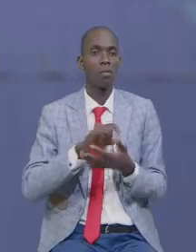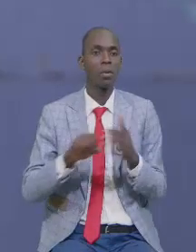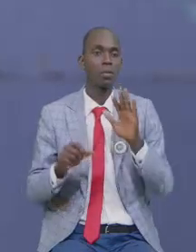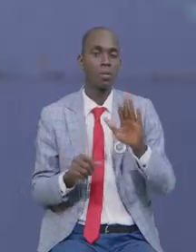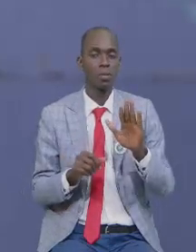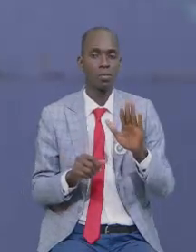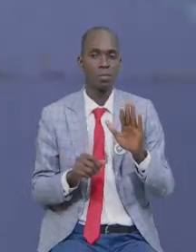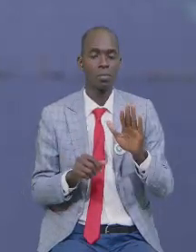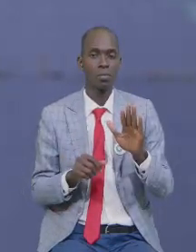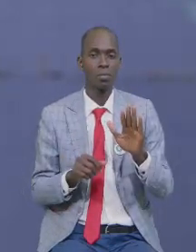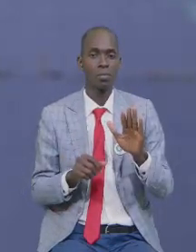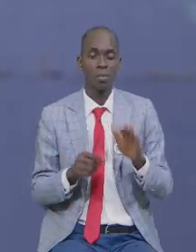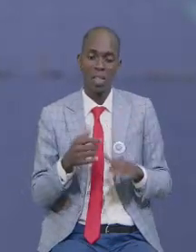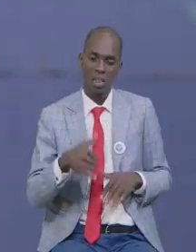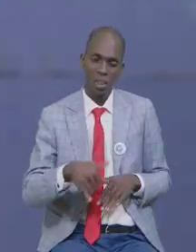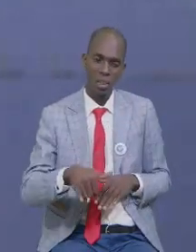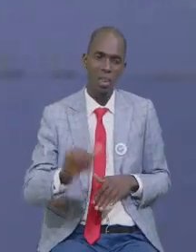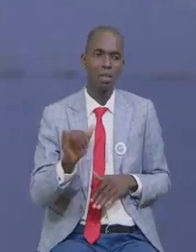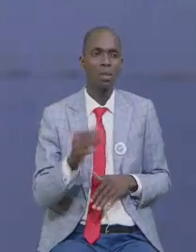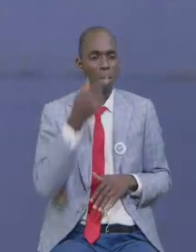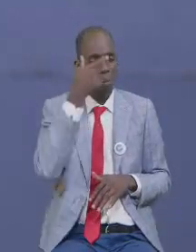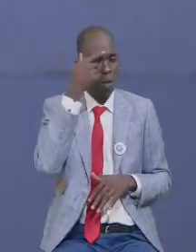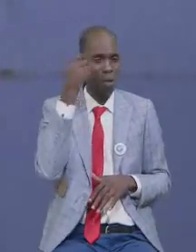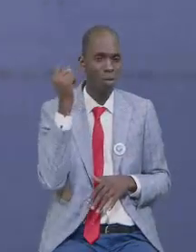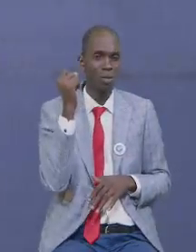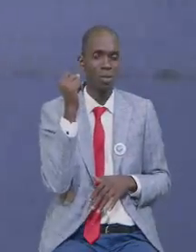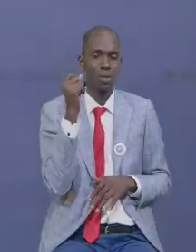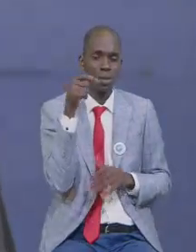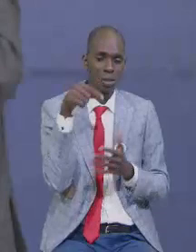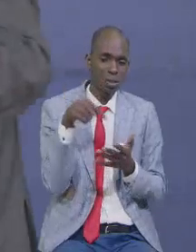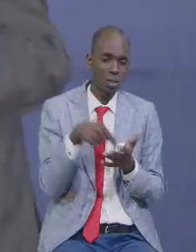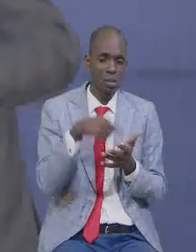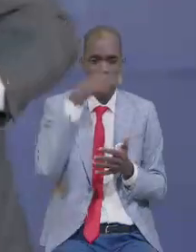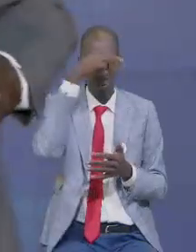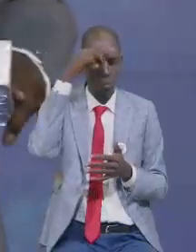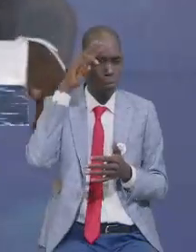Verse 5 says, yet because this